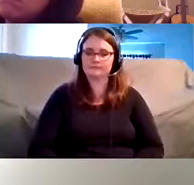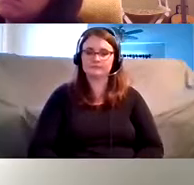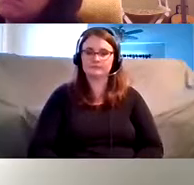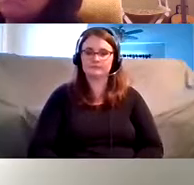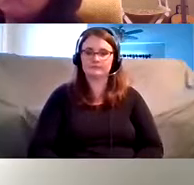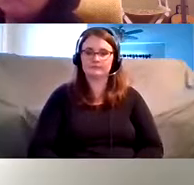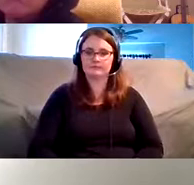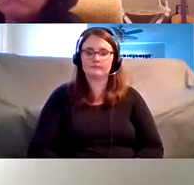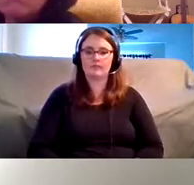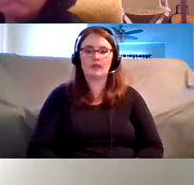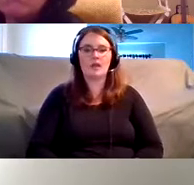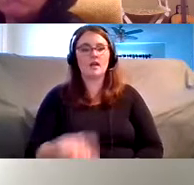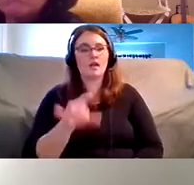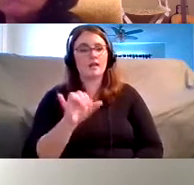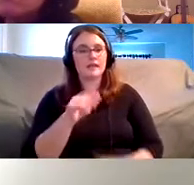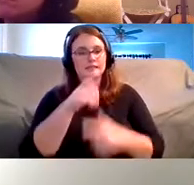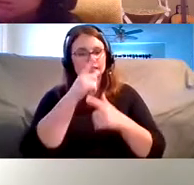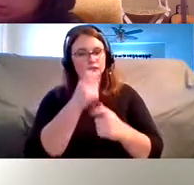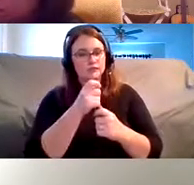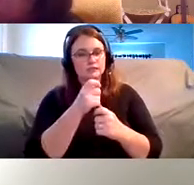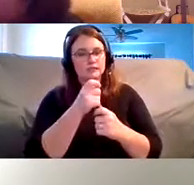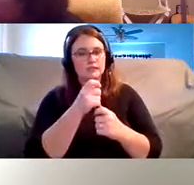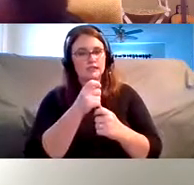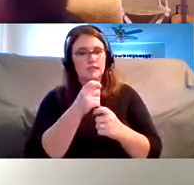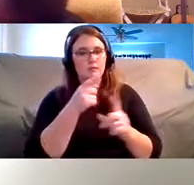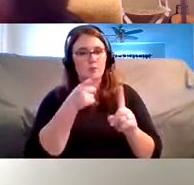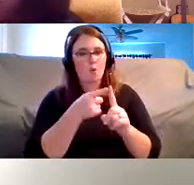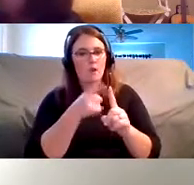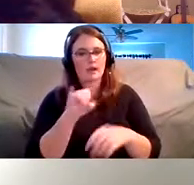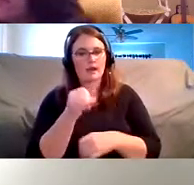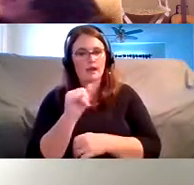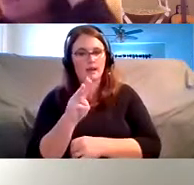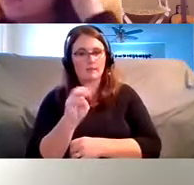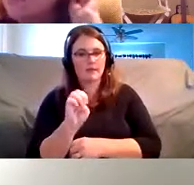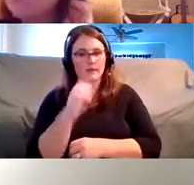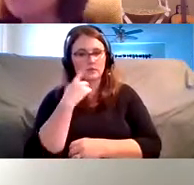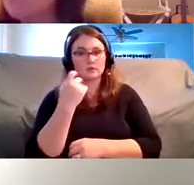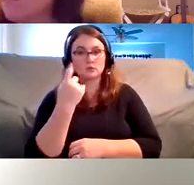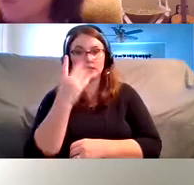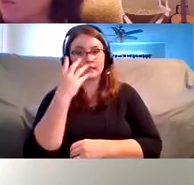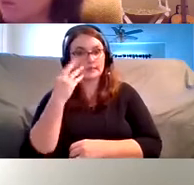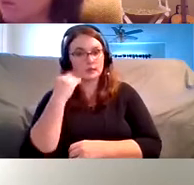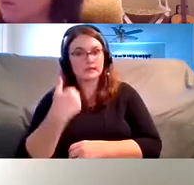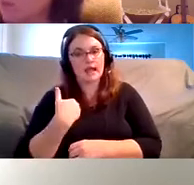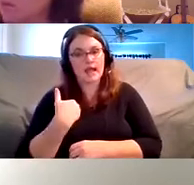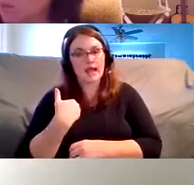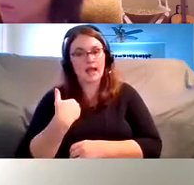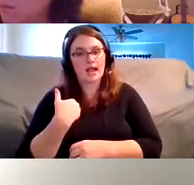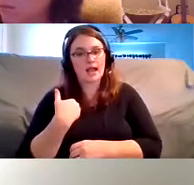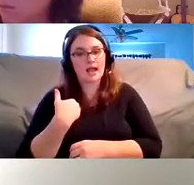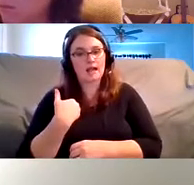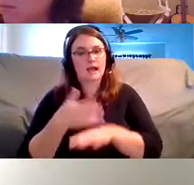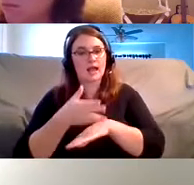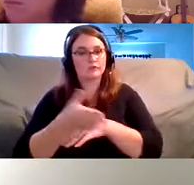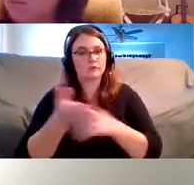That's an interesting point, Jaime, because like one of the experiences that I had after being here for 2 years and